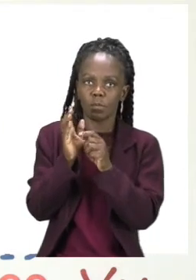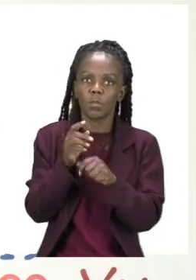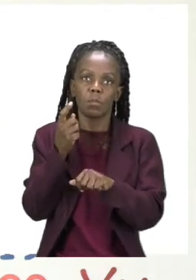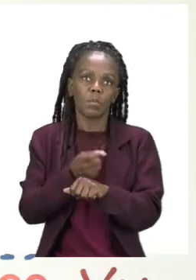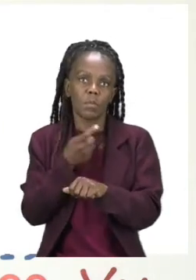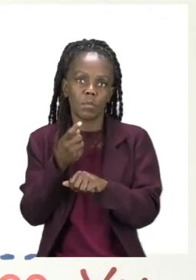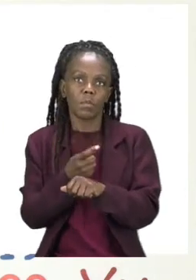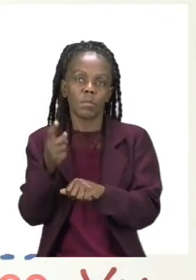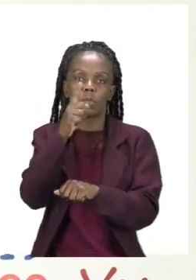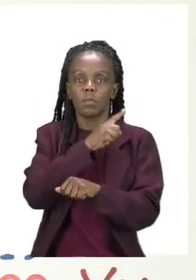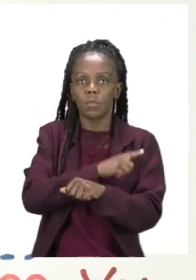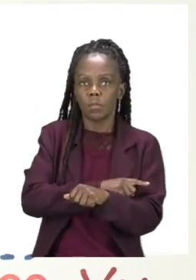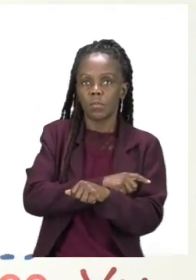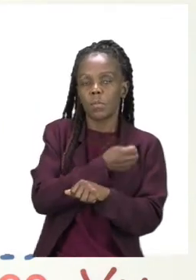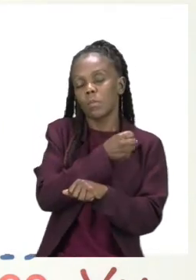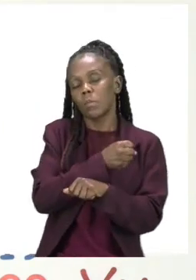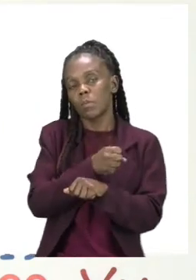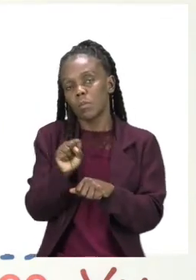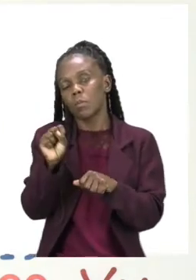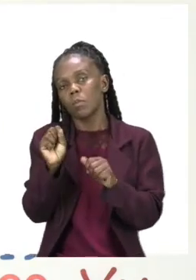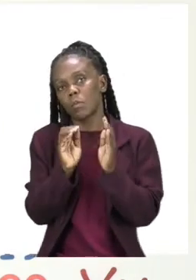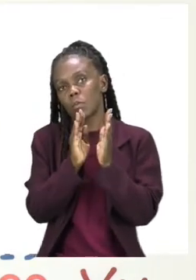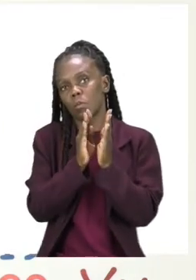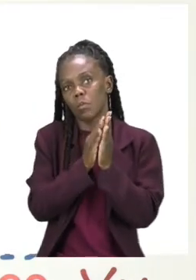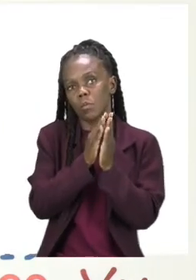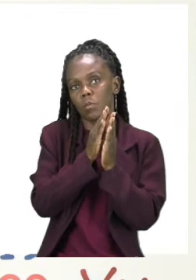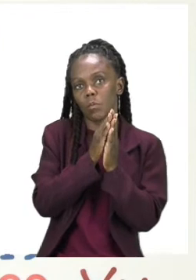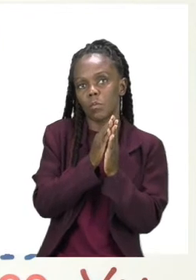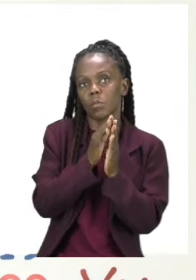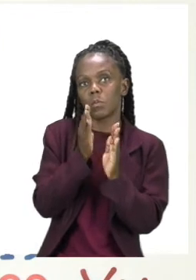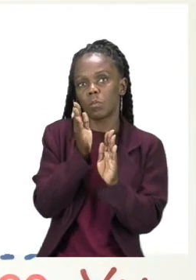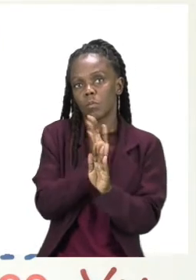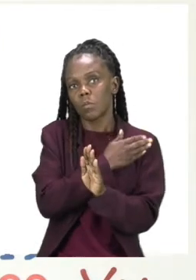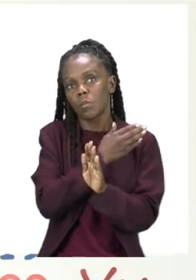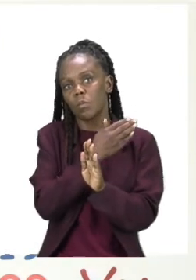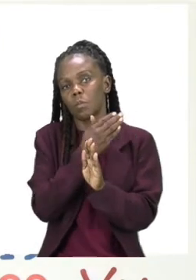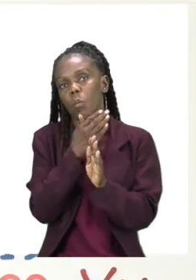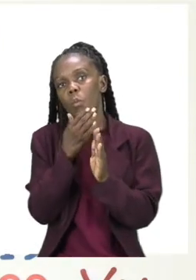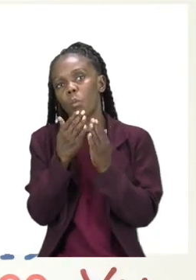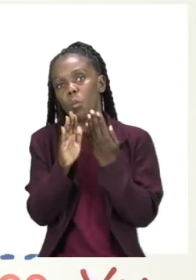Sanitize every day so the germs can stay